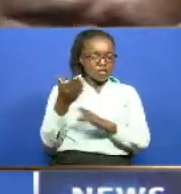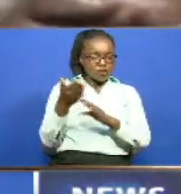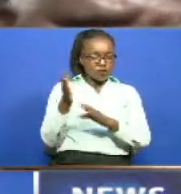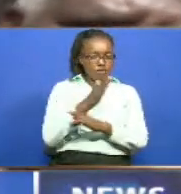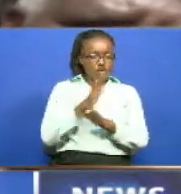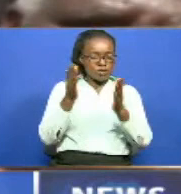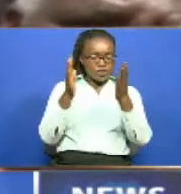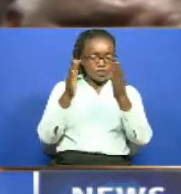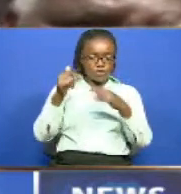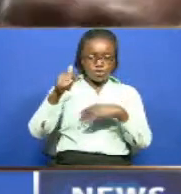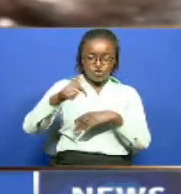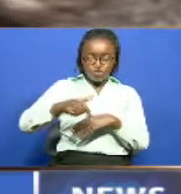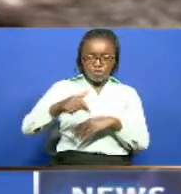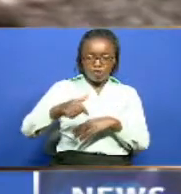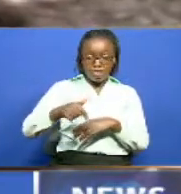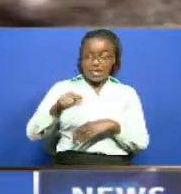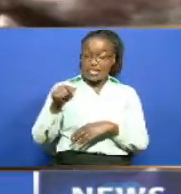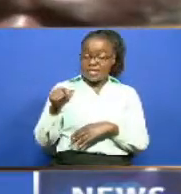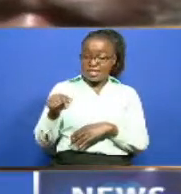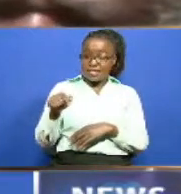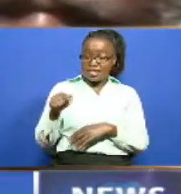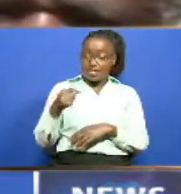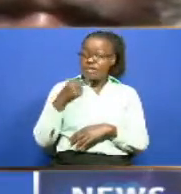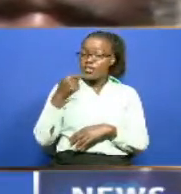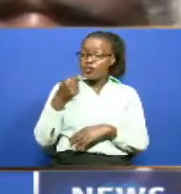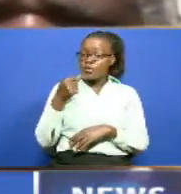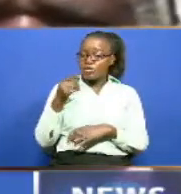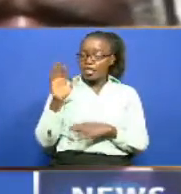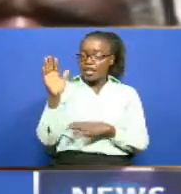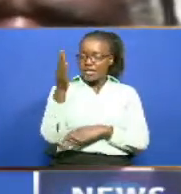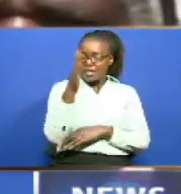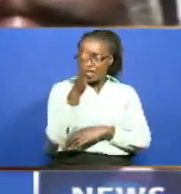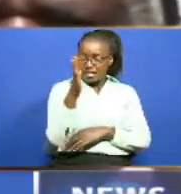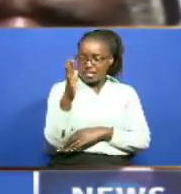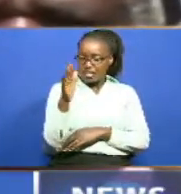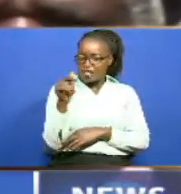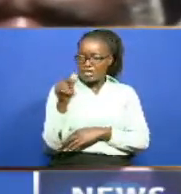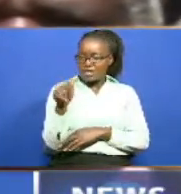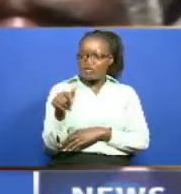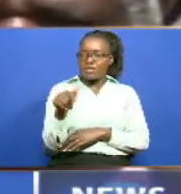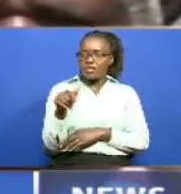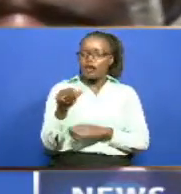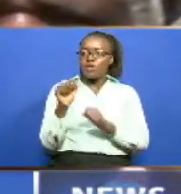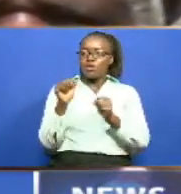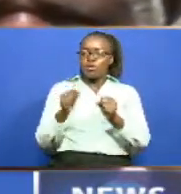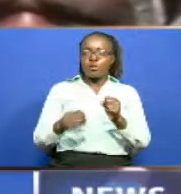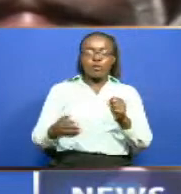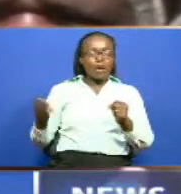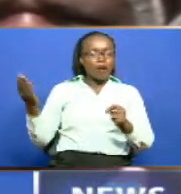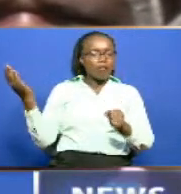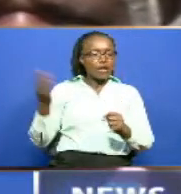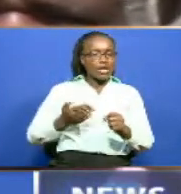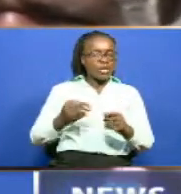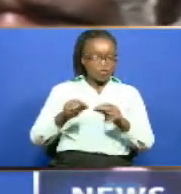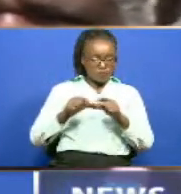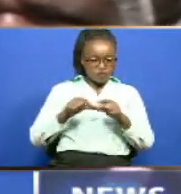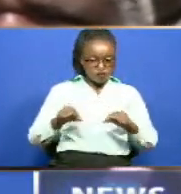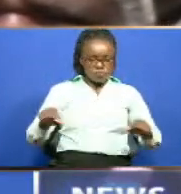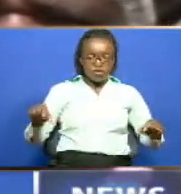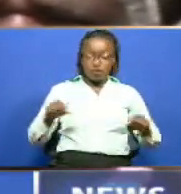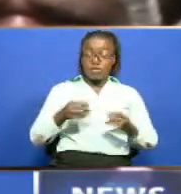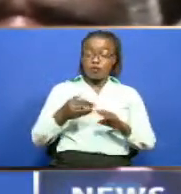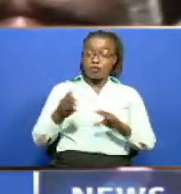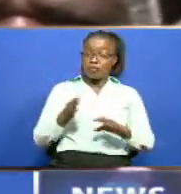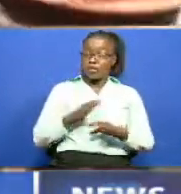leo. Hii sherehe ni ya kusema hii mtu anaweza kukata kuni hapa, sababu hapo beleni hangekata